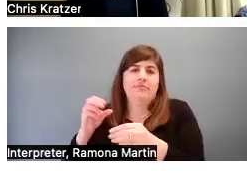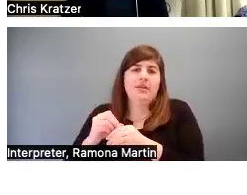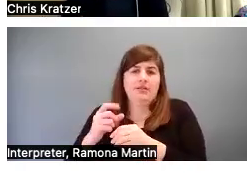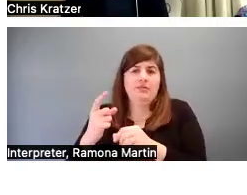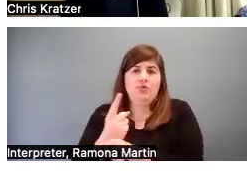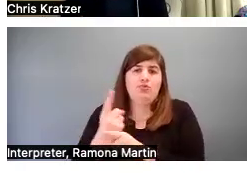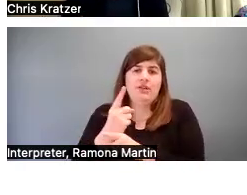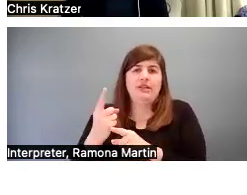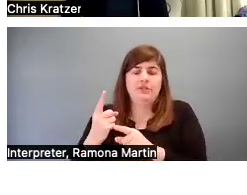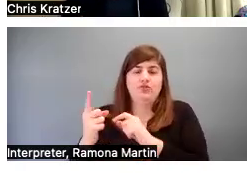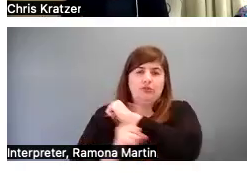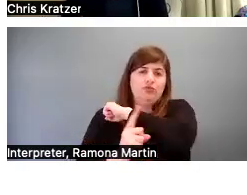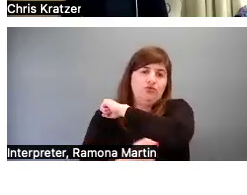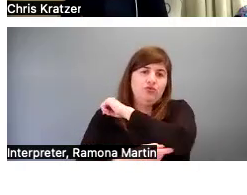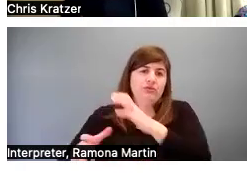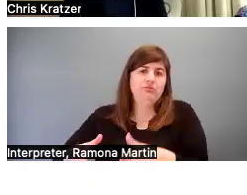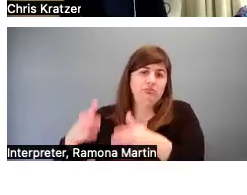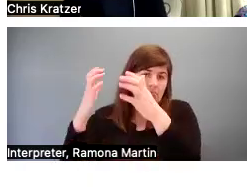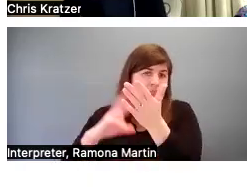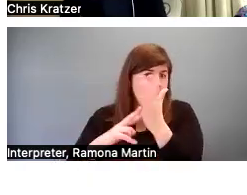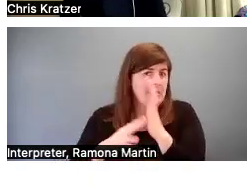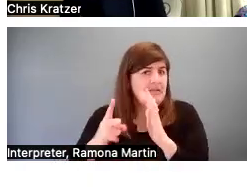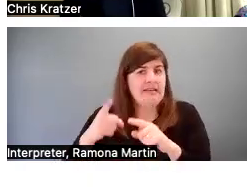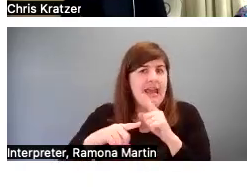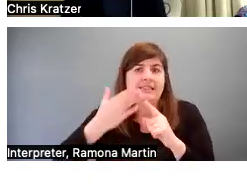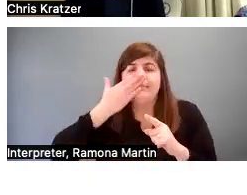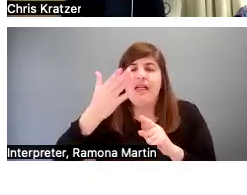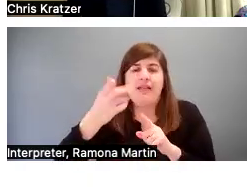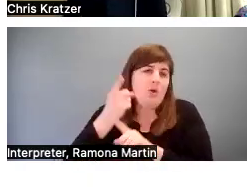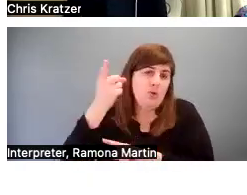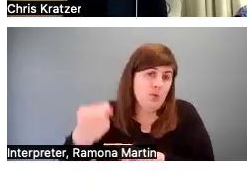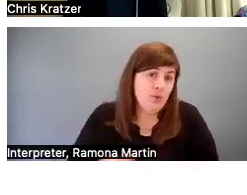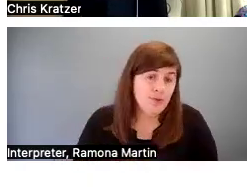bin or container so the wasps won't be able to smell the food from as far away.